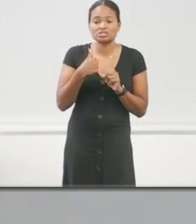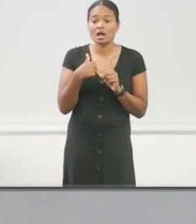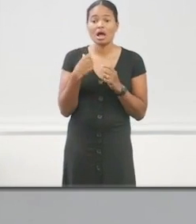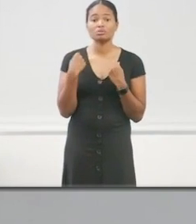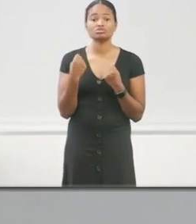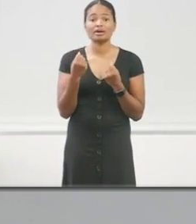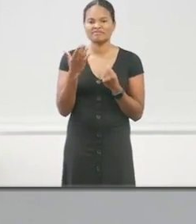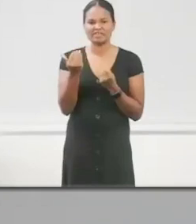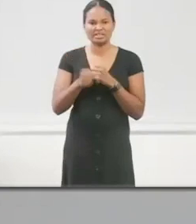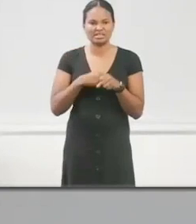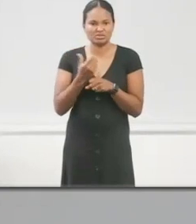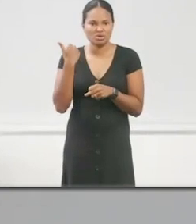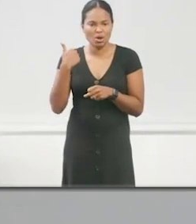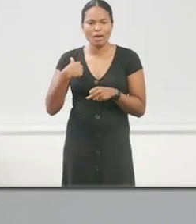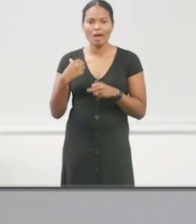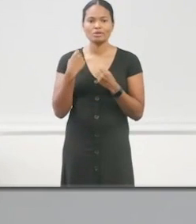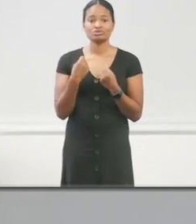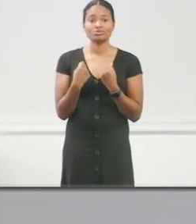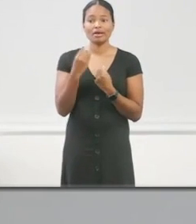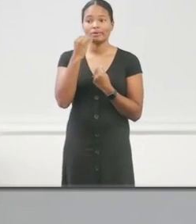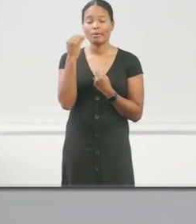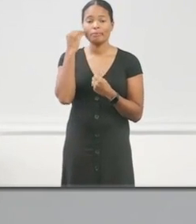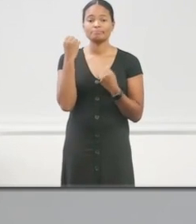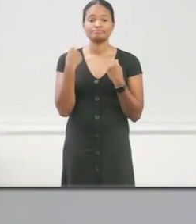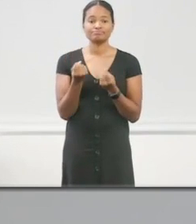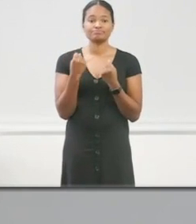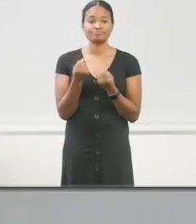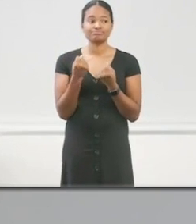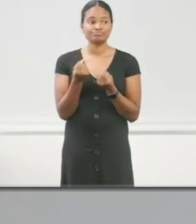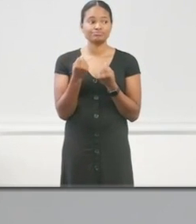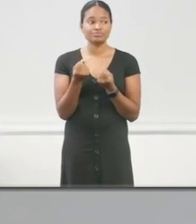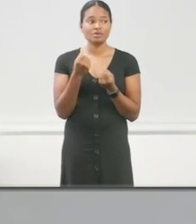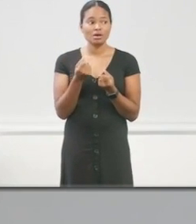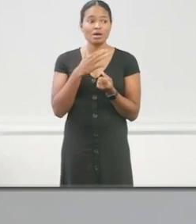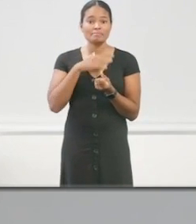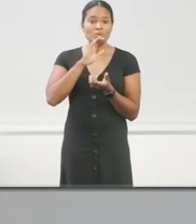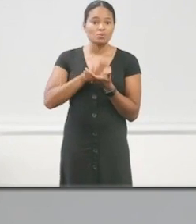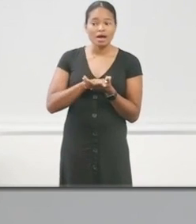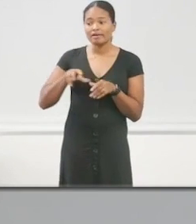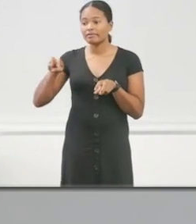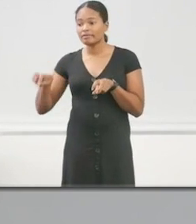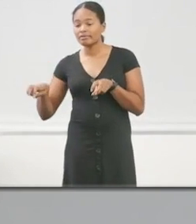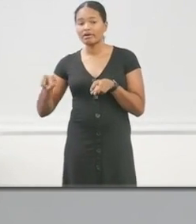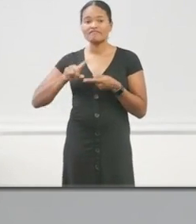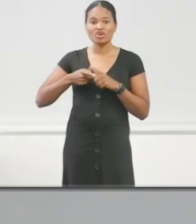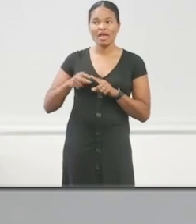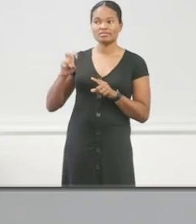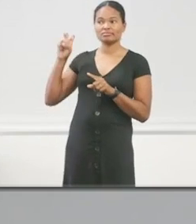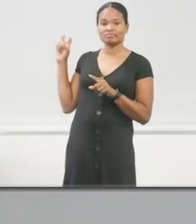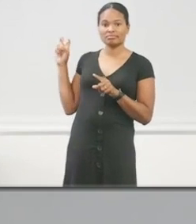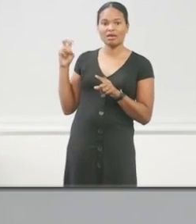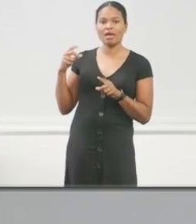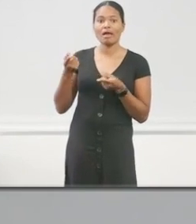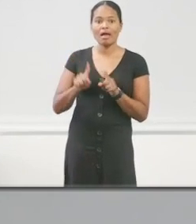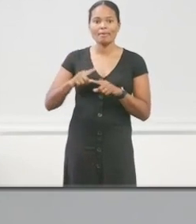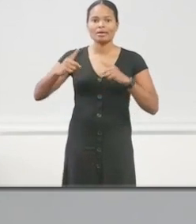home, gonna have a dinner with my wife and a group of friends, and I got a flat tire. So I called and I